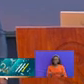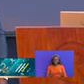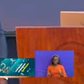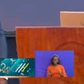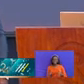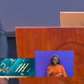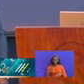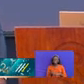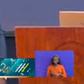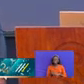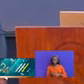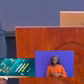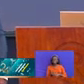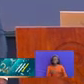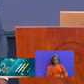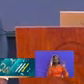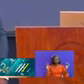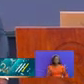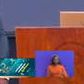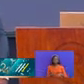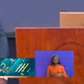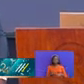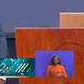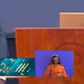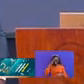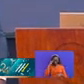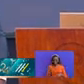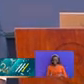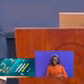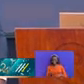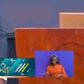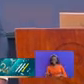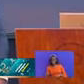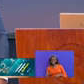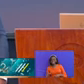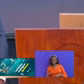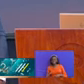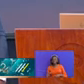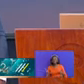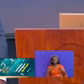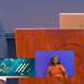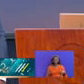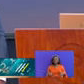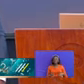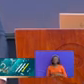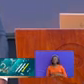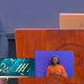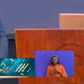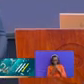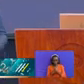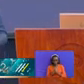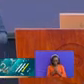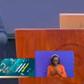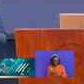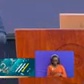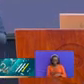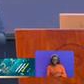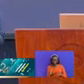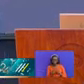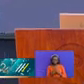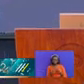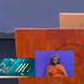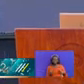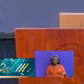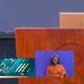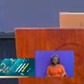those big clubs those who are intercessors those who are worshippers they came for Cashers but because they never